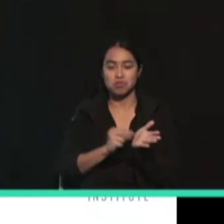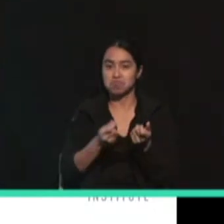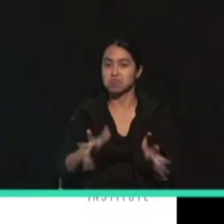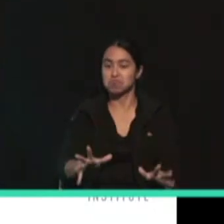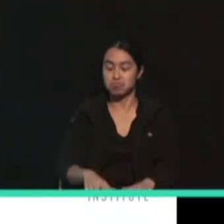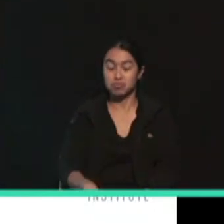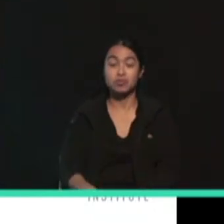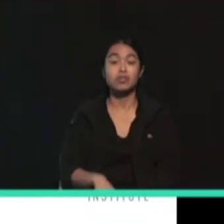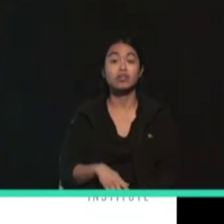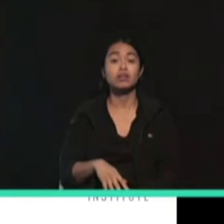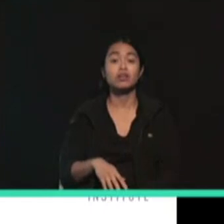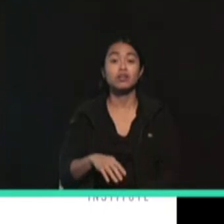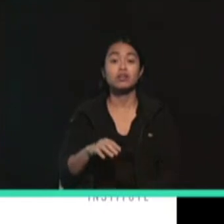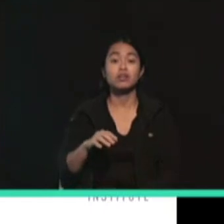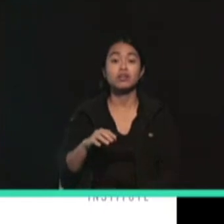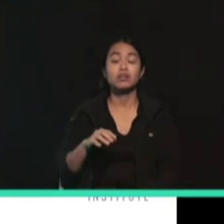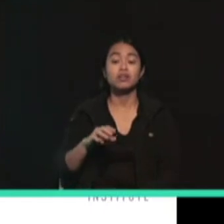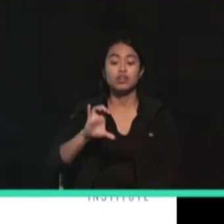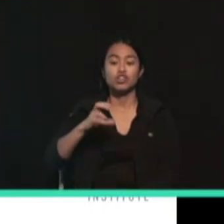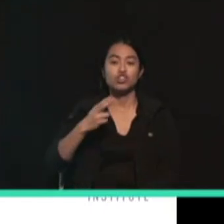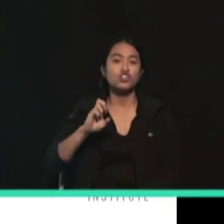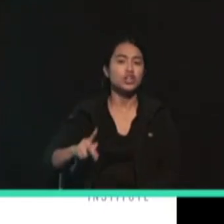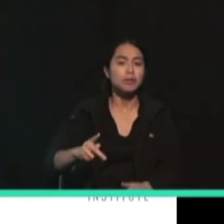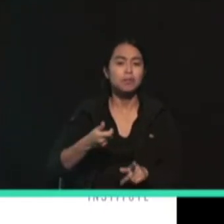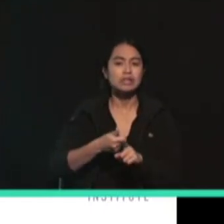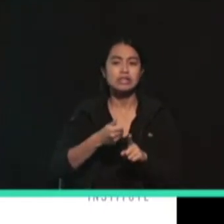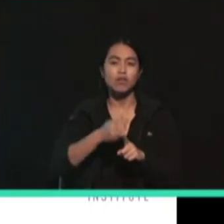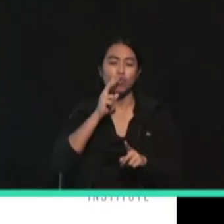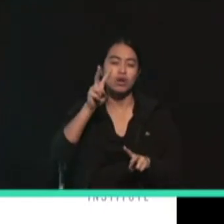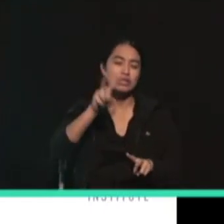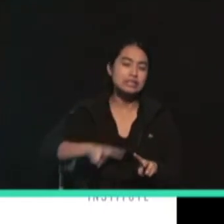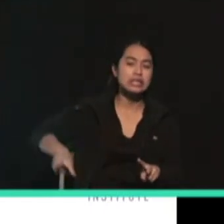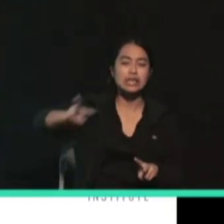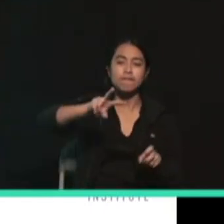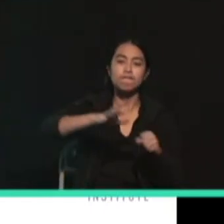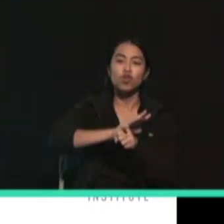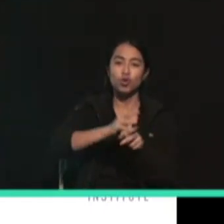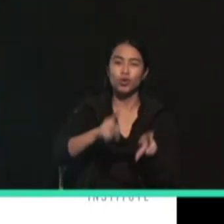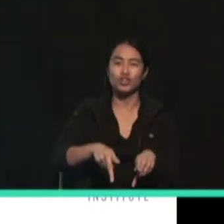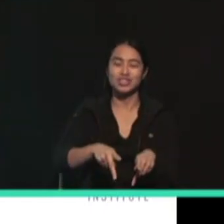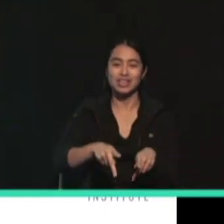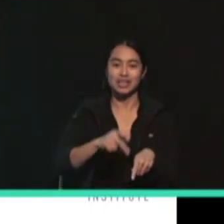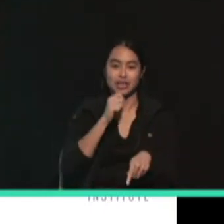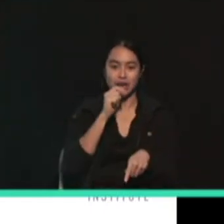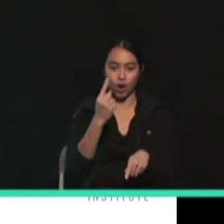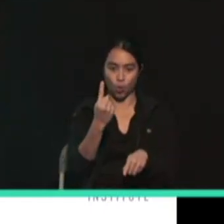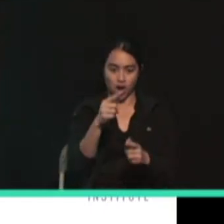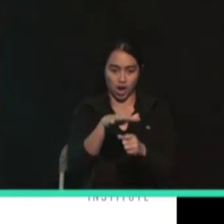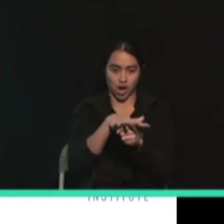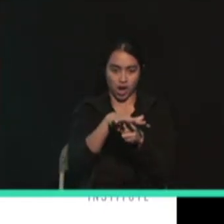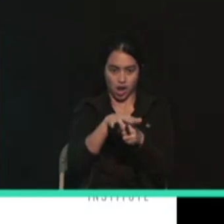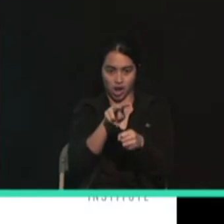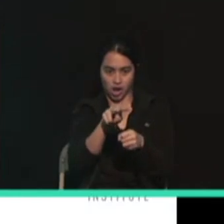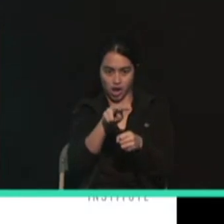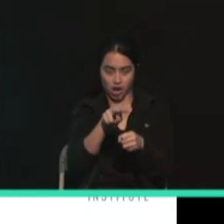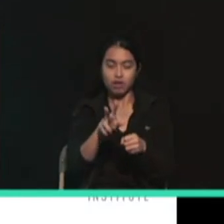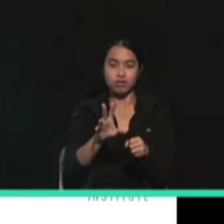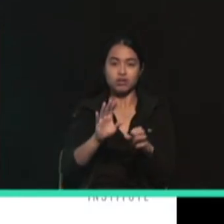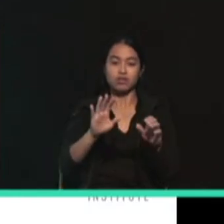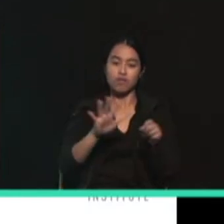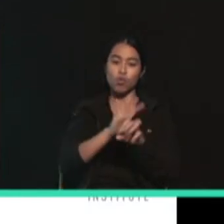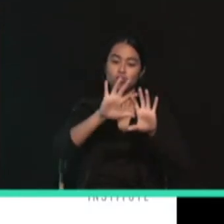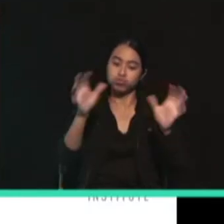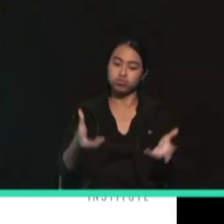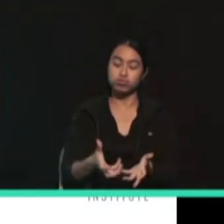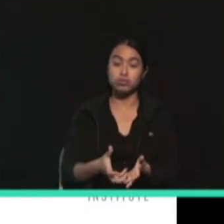takes a very whole person approach to health. Yes, we're looking at moving more, we're looking at